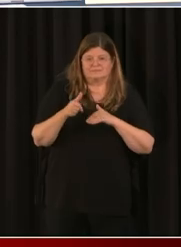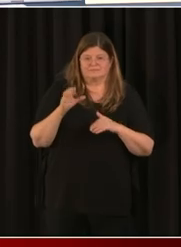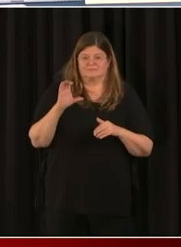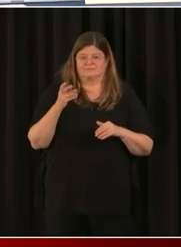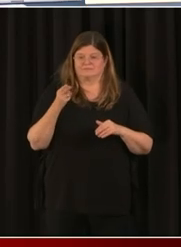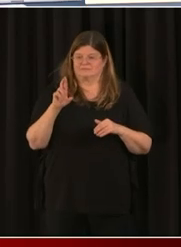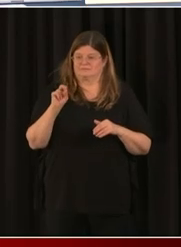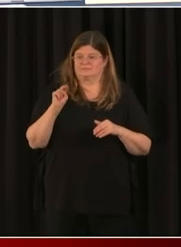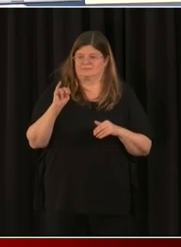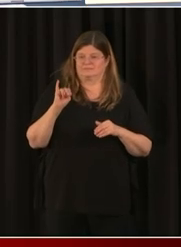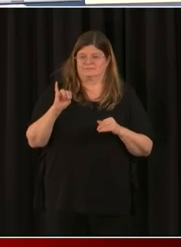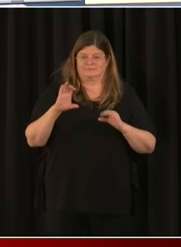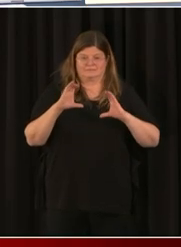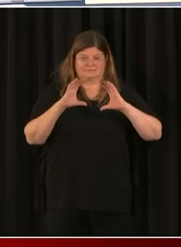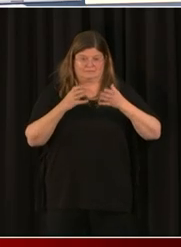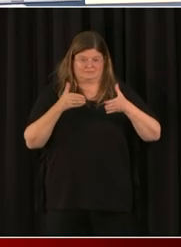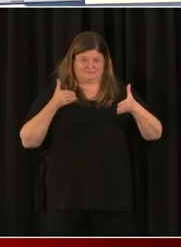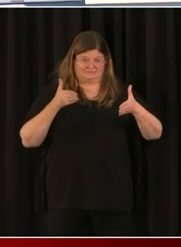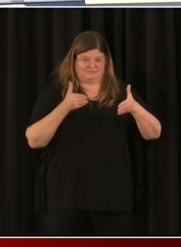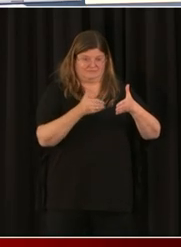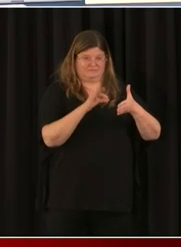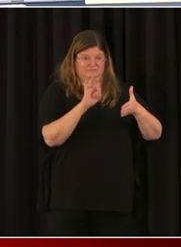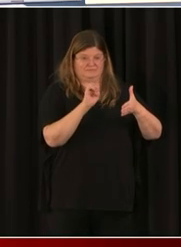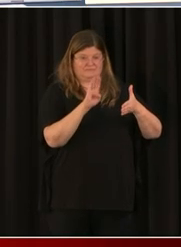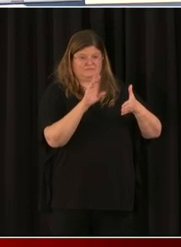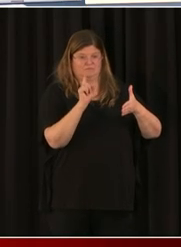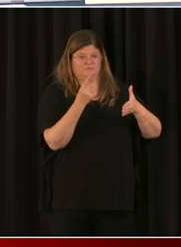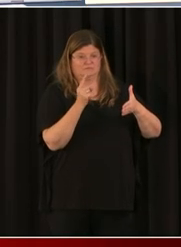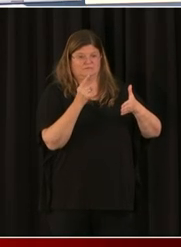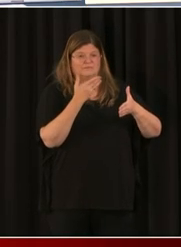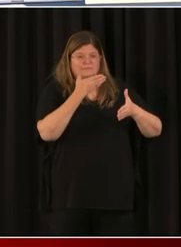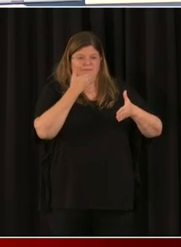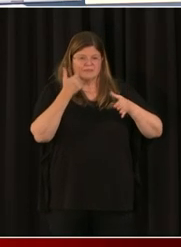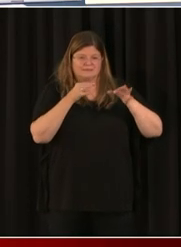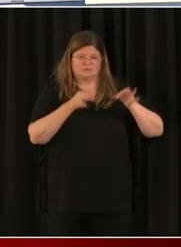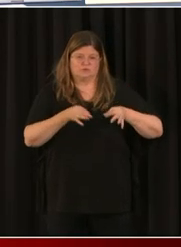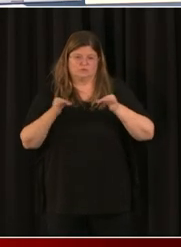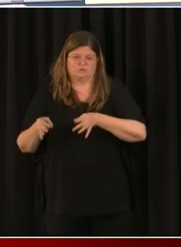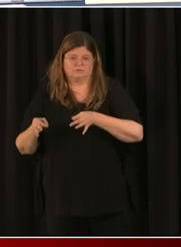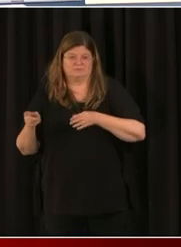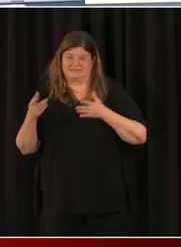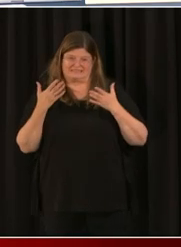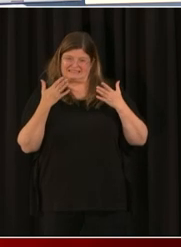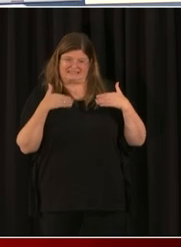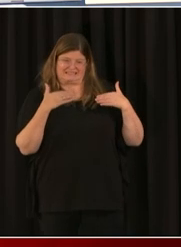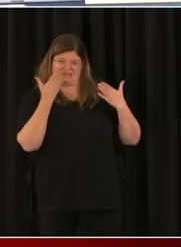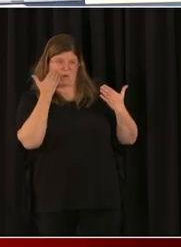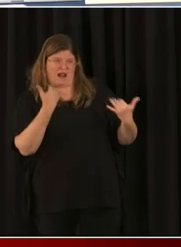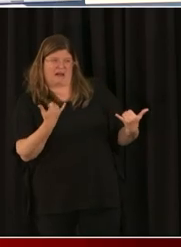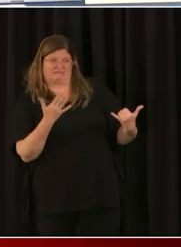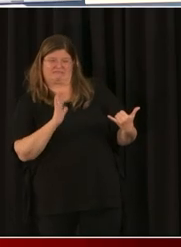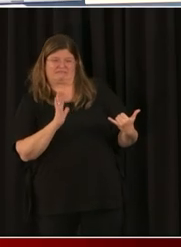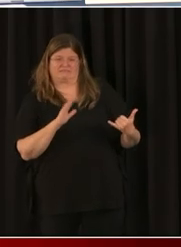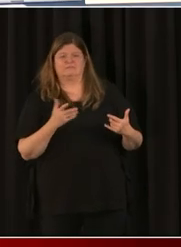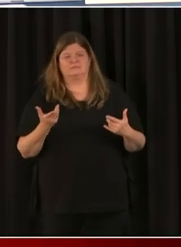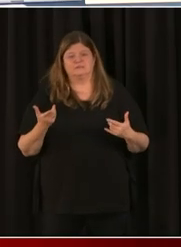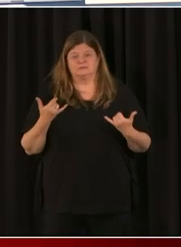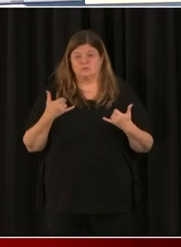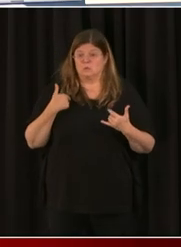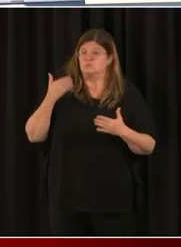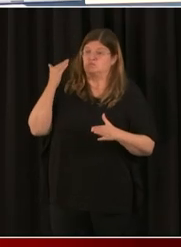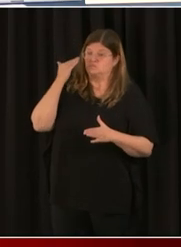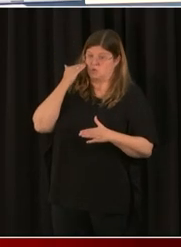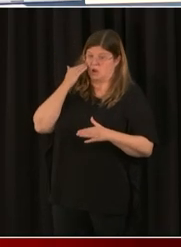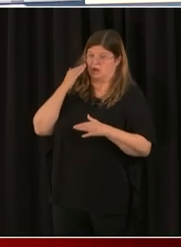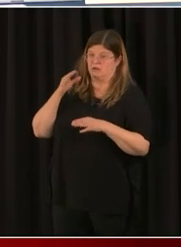that decision as we get closer to the February 1st date, Julie. So we don't know right now Correct. what sort of essential workers are included on that We do list. know in terms